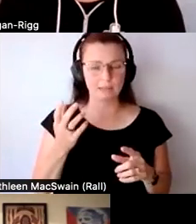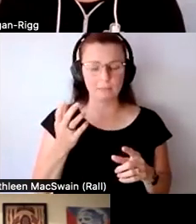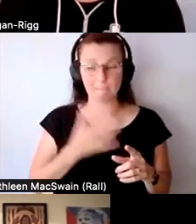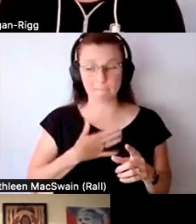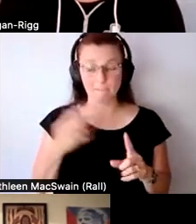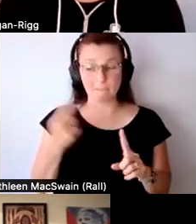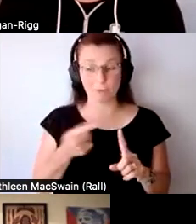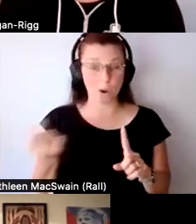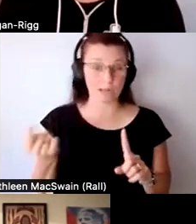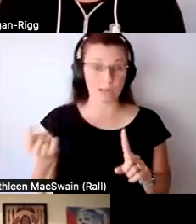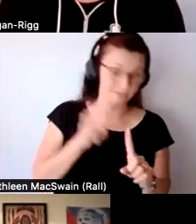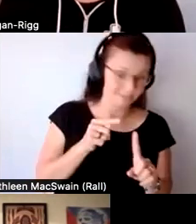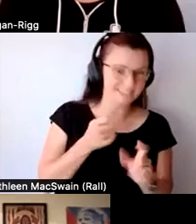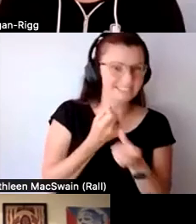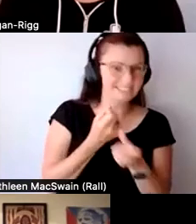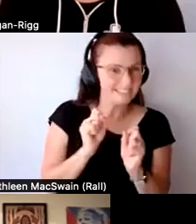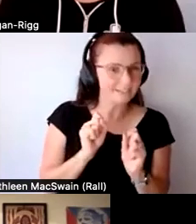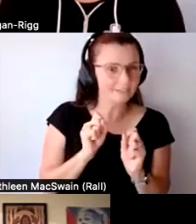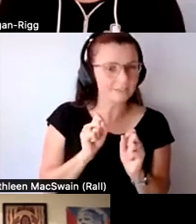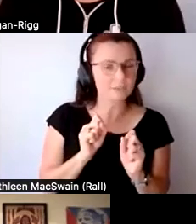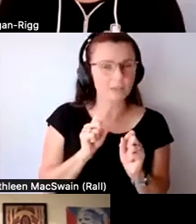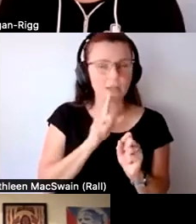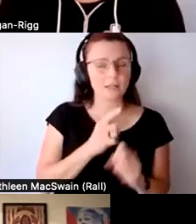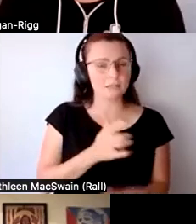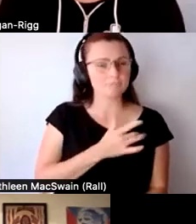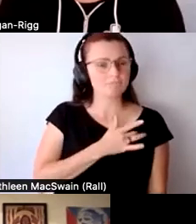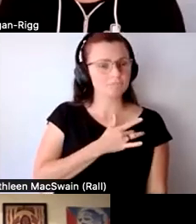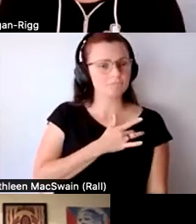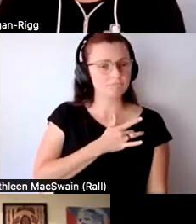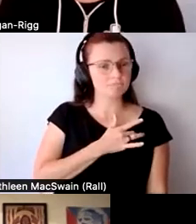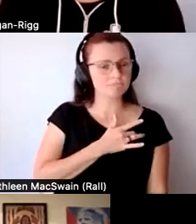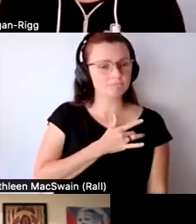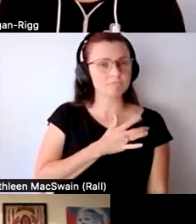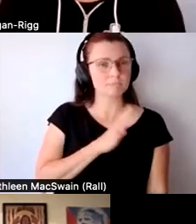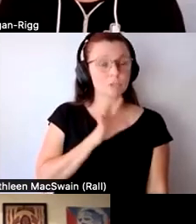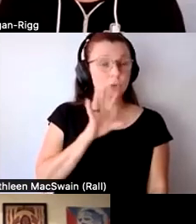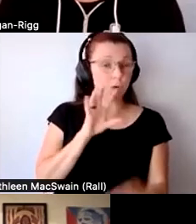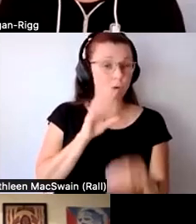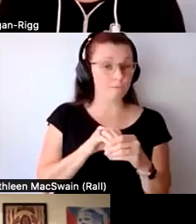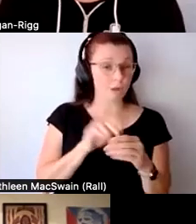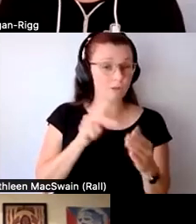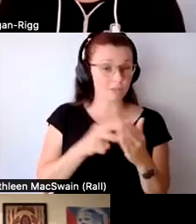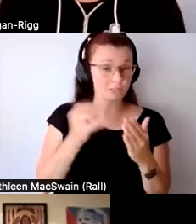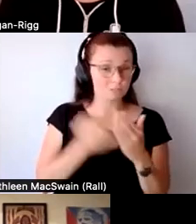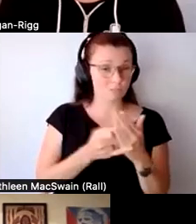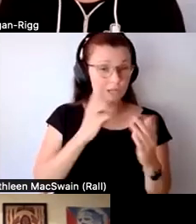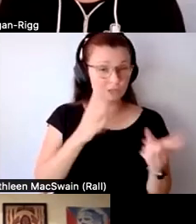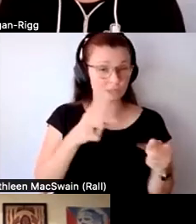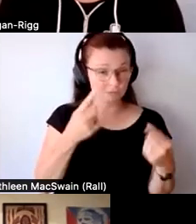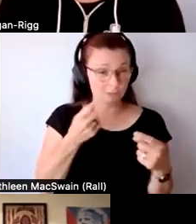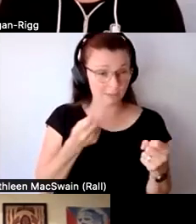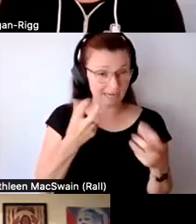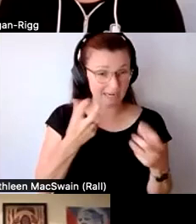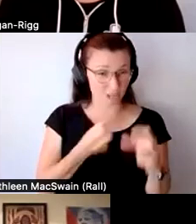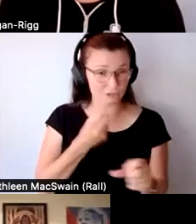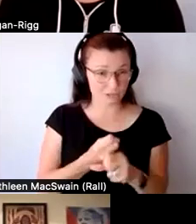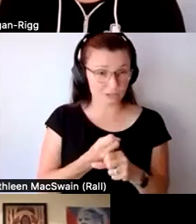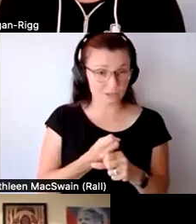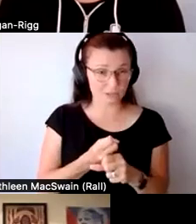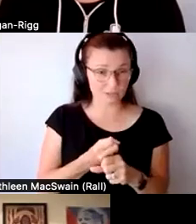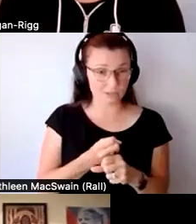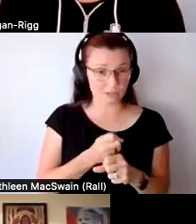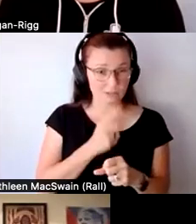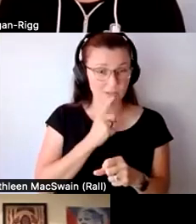most touching things I've ever seen, like to have been working on this project for so many years now and to walk into